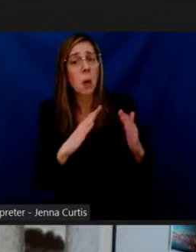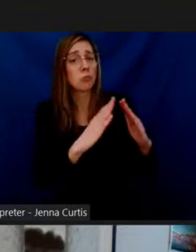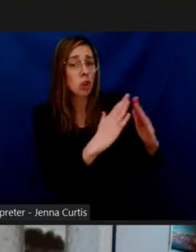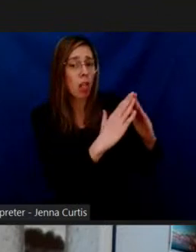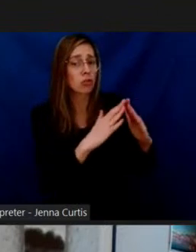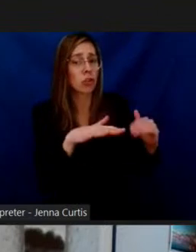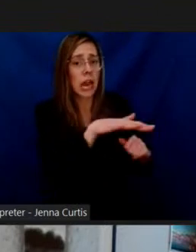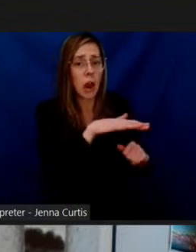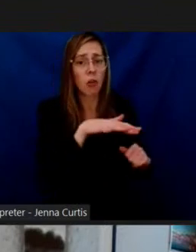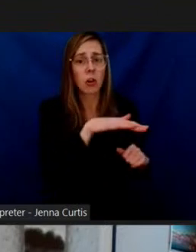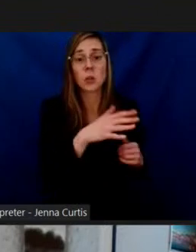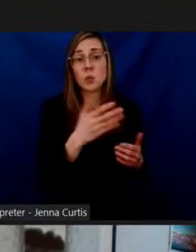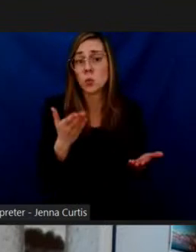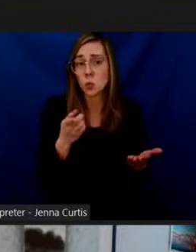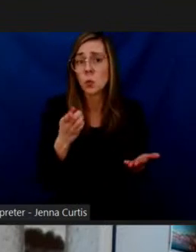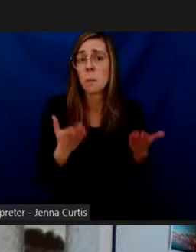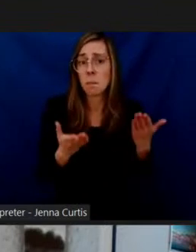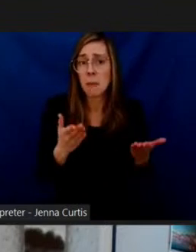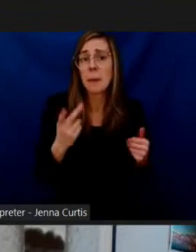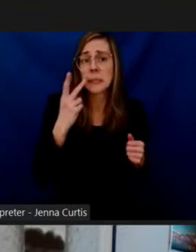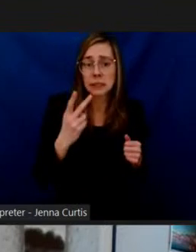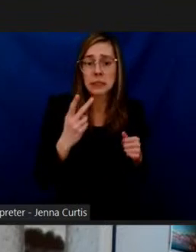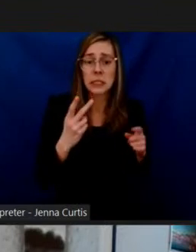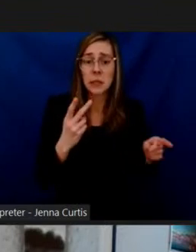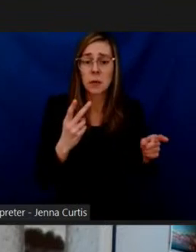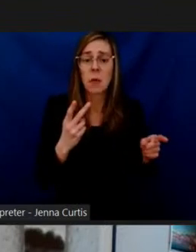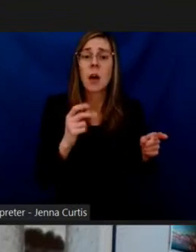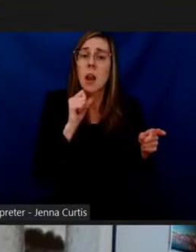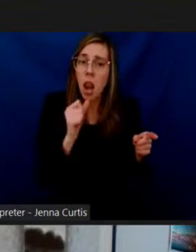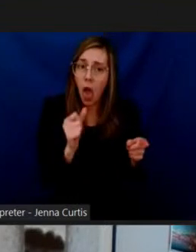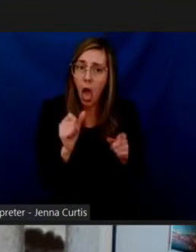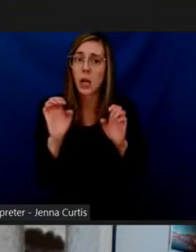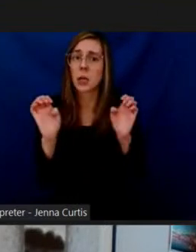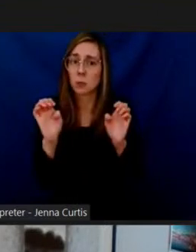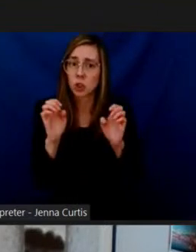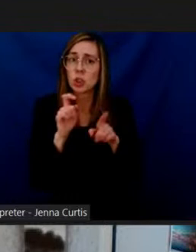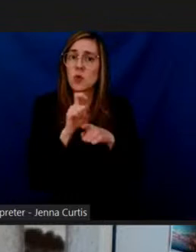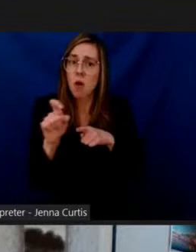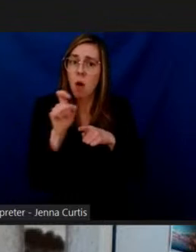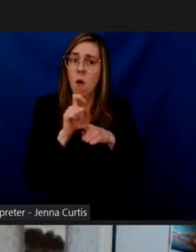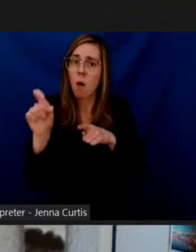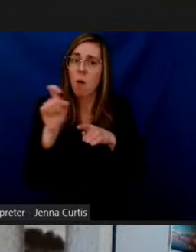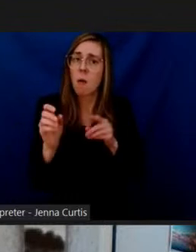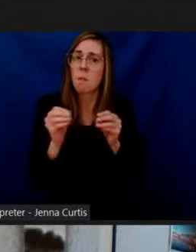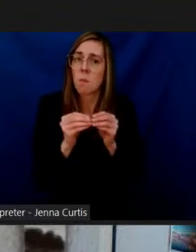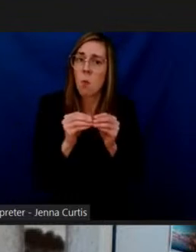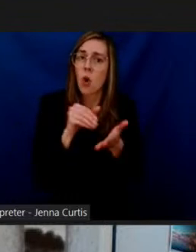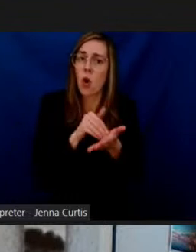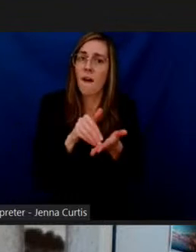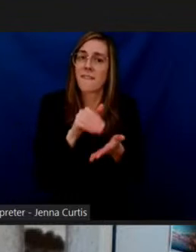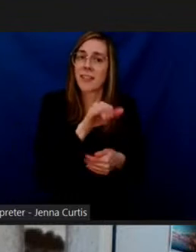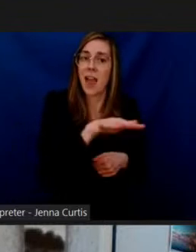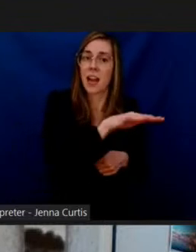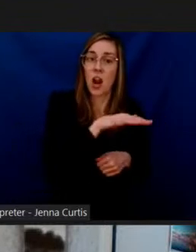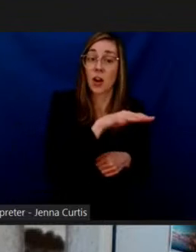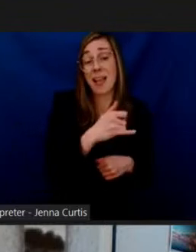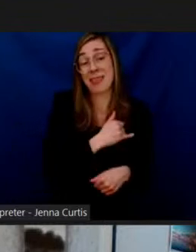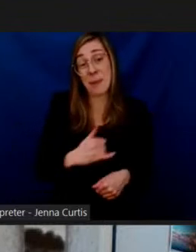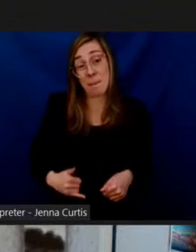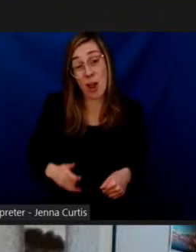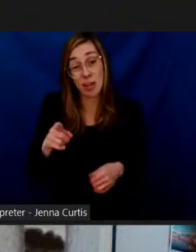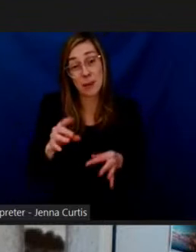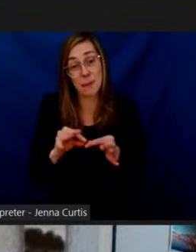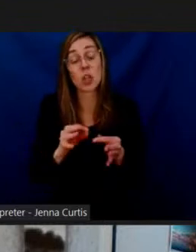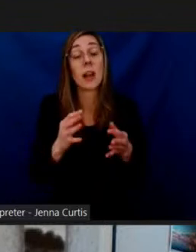calls more frequent there. And we have, like the mayor's said a couple of times, having the appropriate provider services